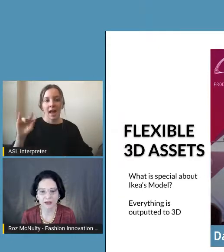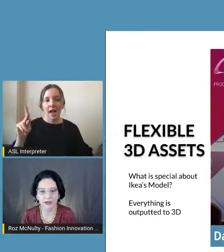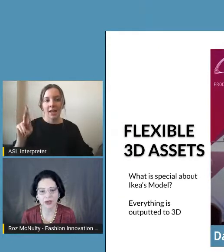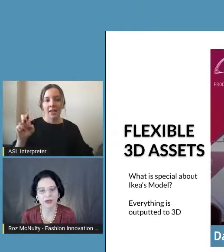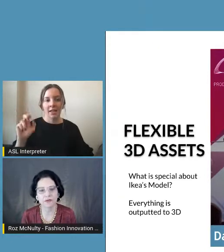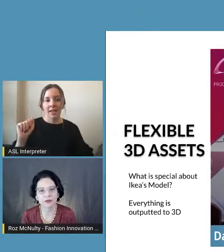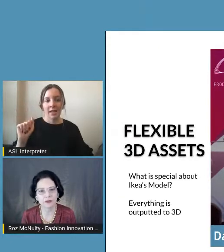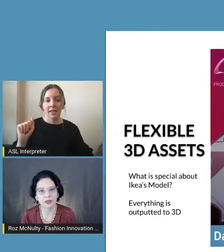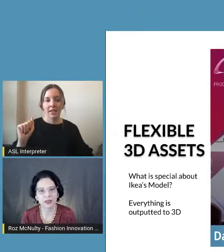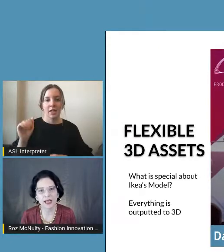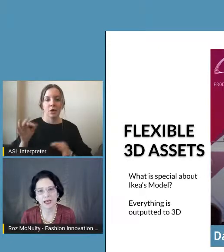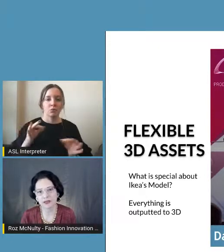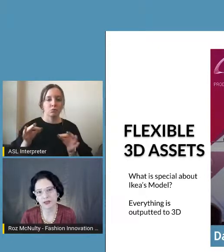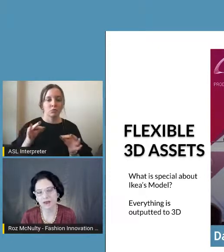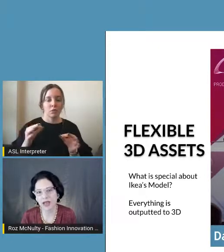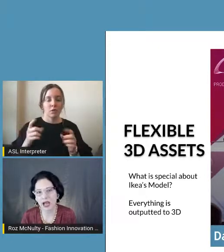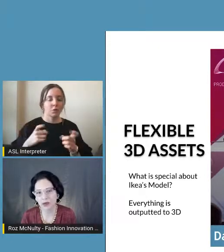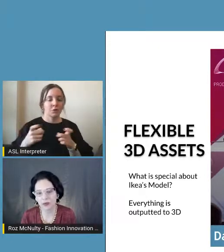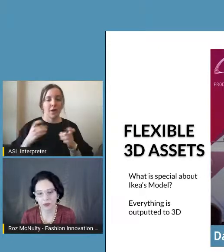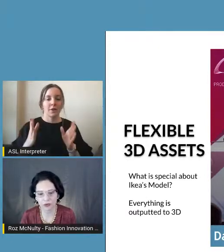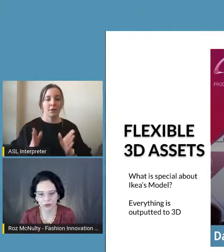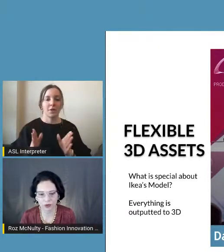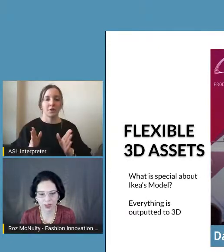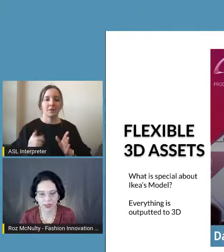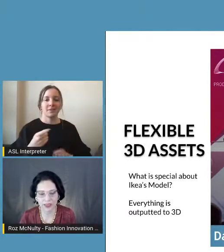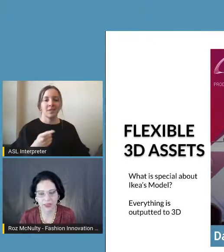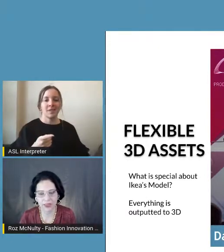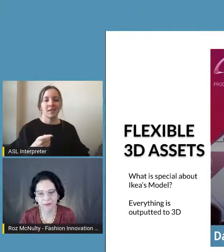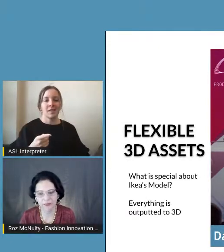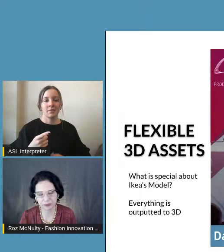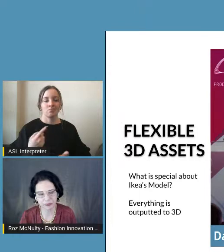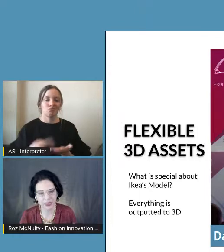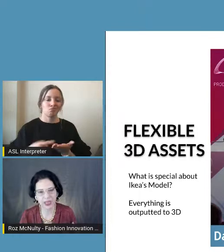the value of 3D assets and how it works for